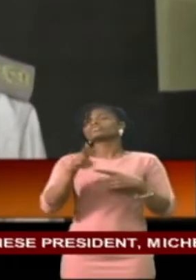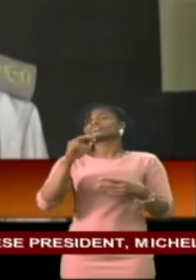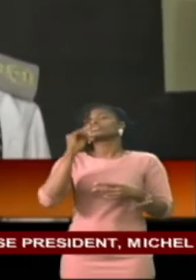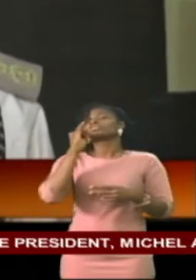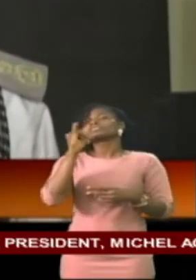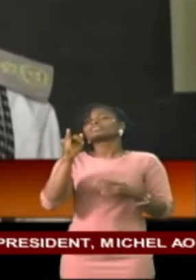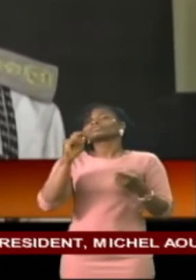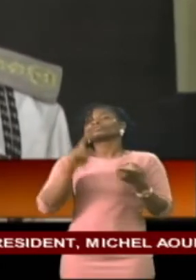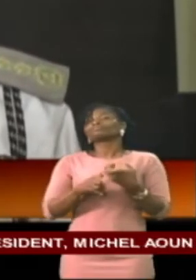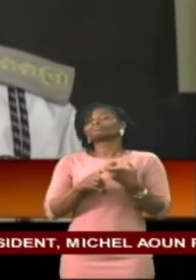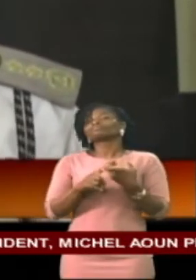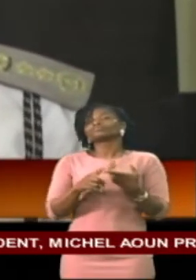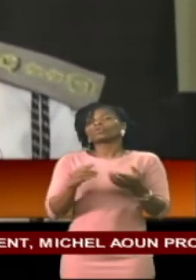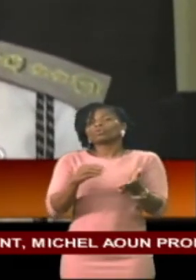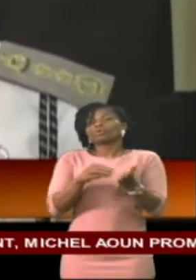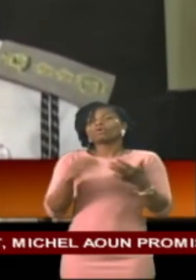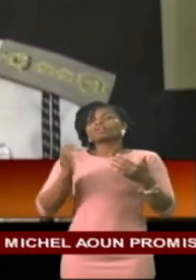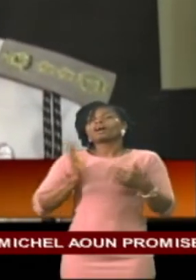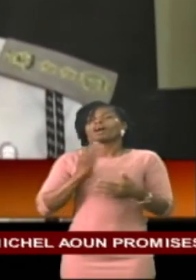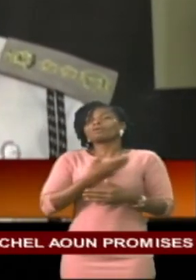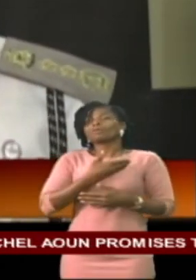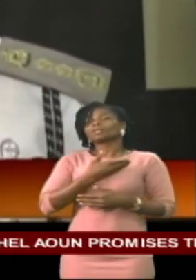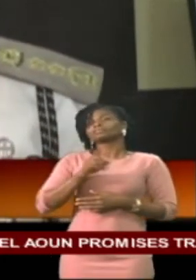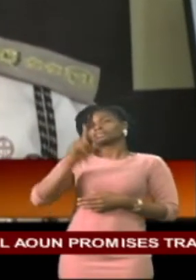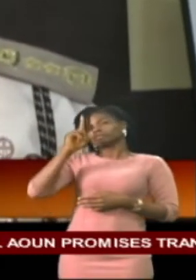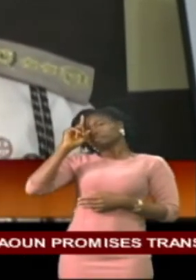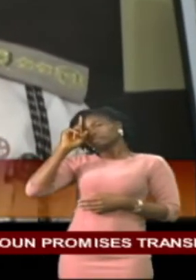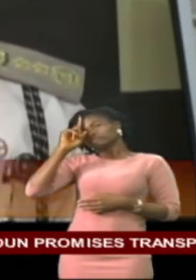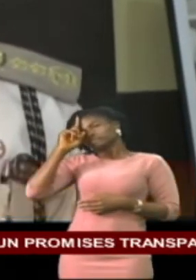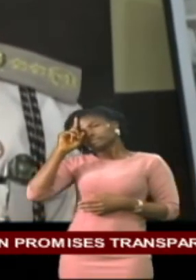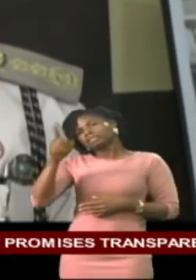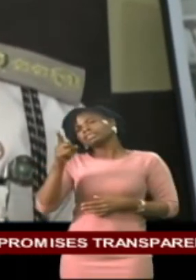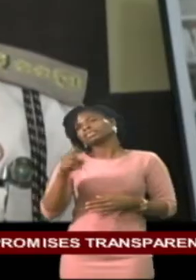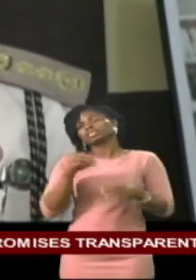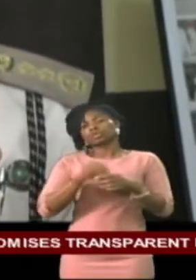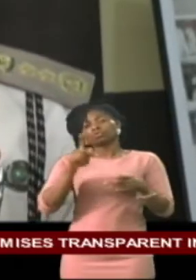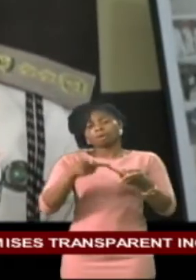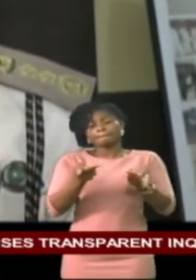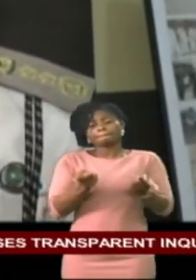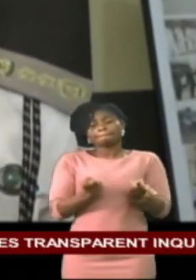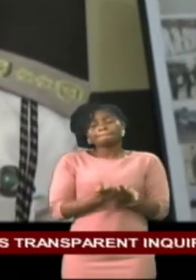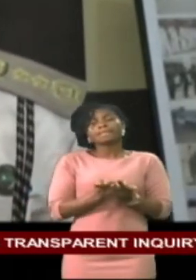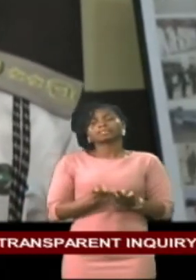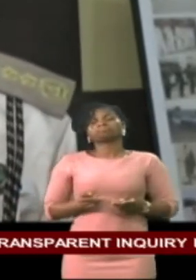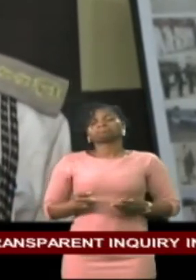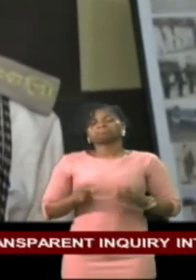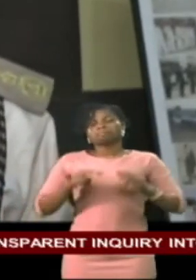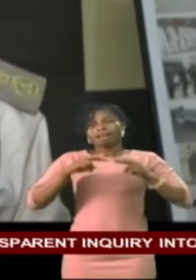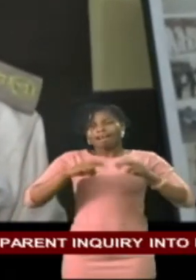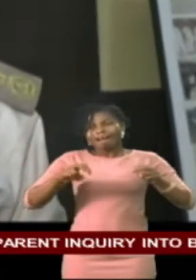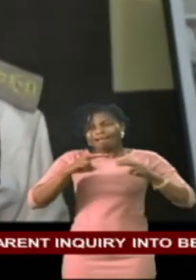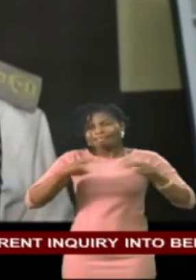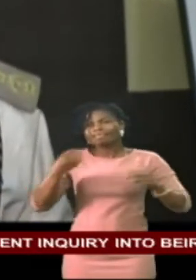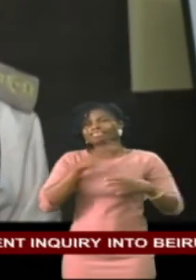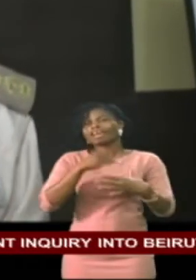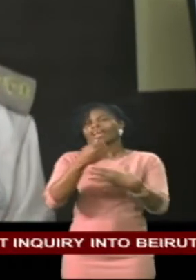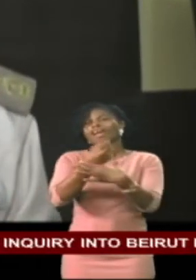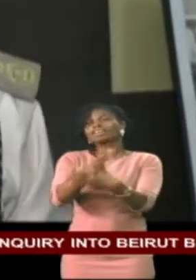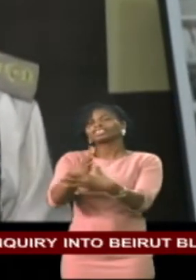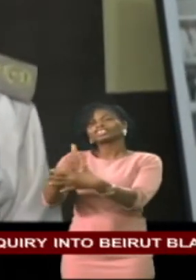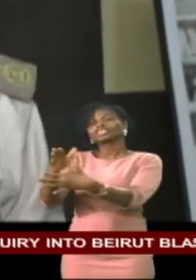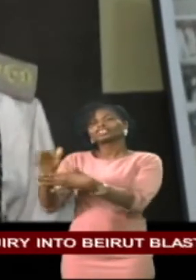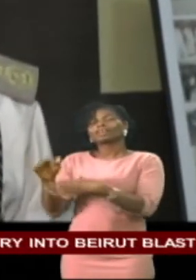all our intelligence in one place, analyze and share with other law enforcement as the need may